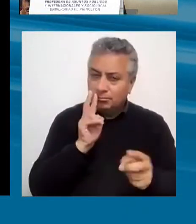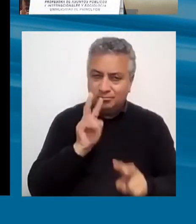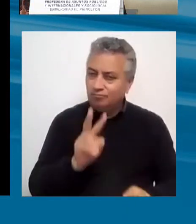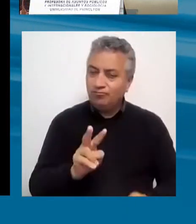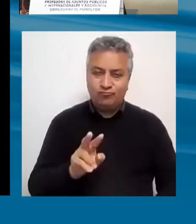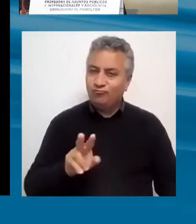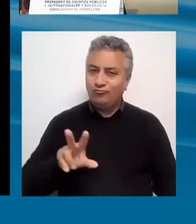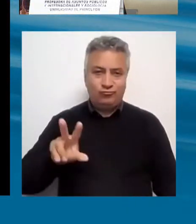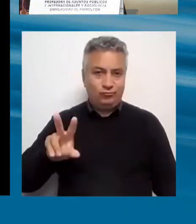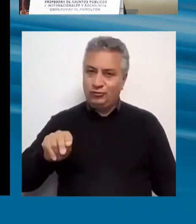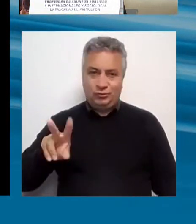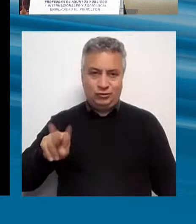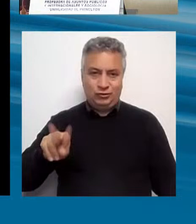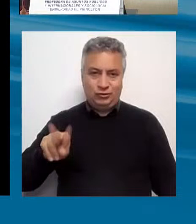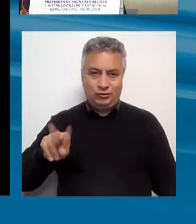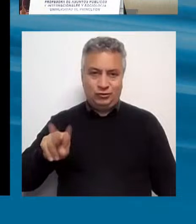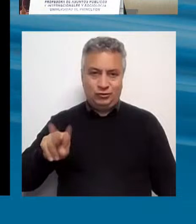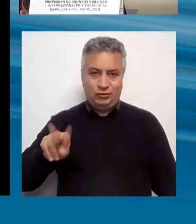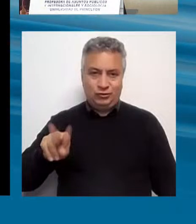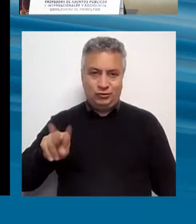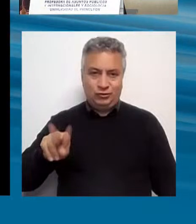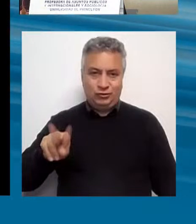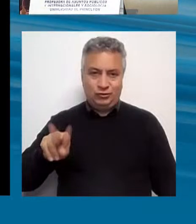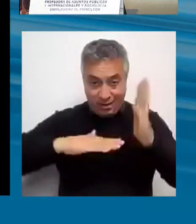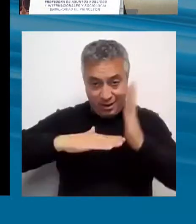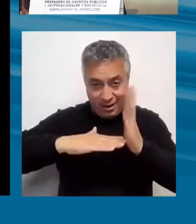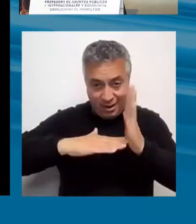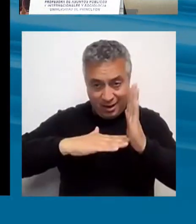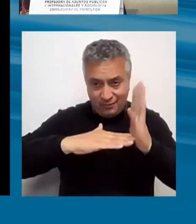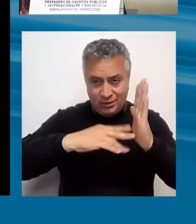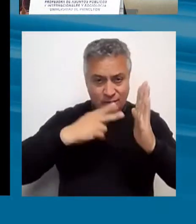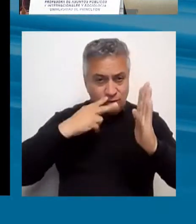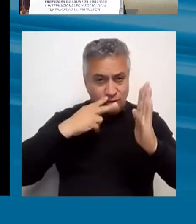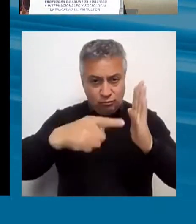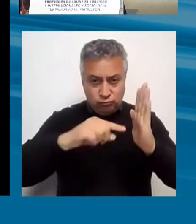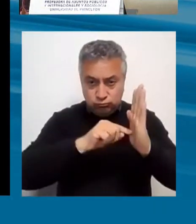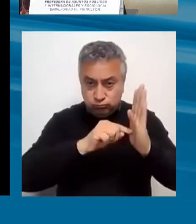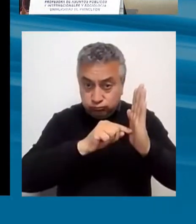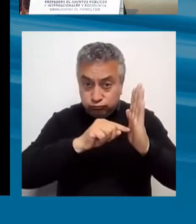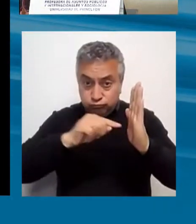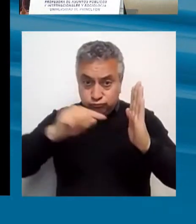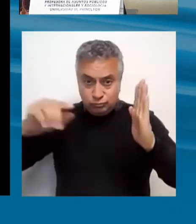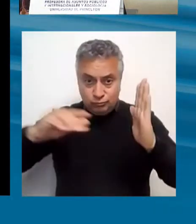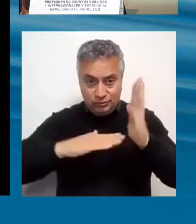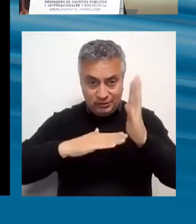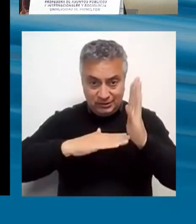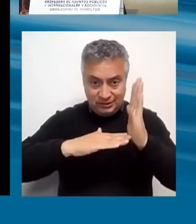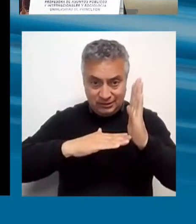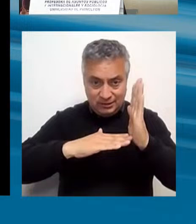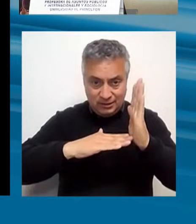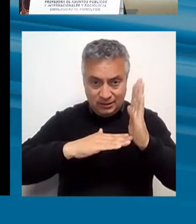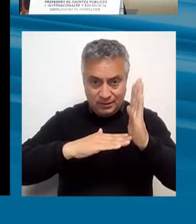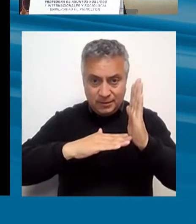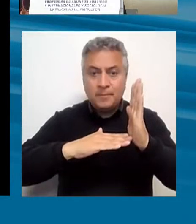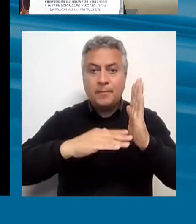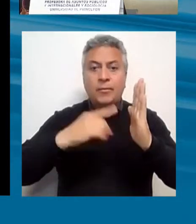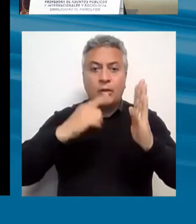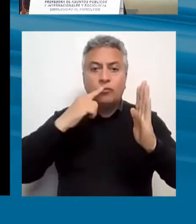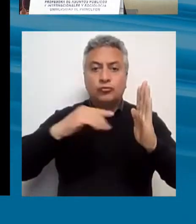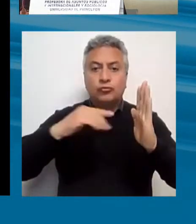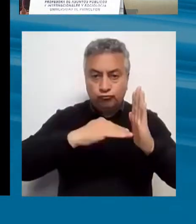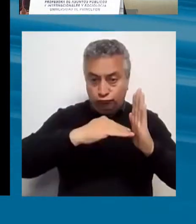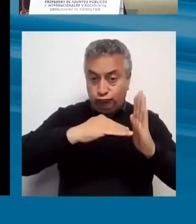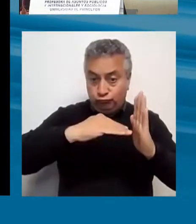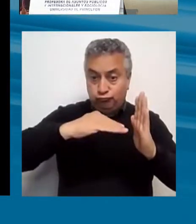I'm not sure if you can see this table, but what you can see on the x-axis is that